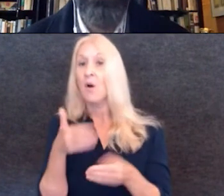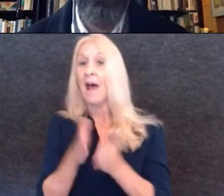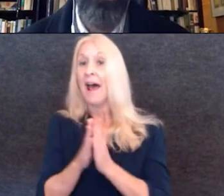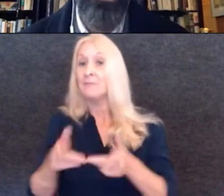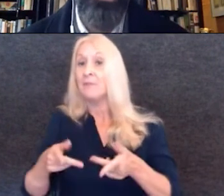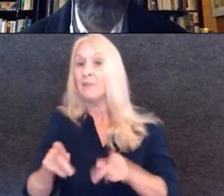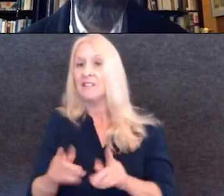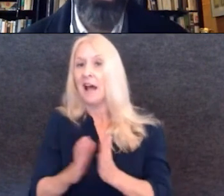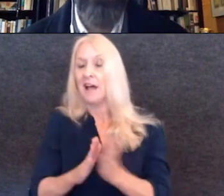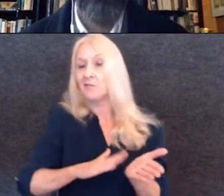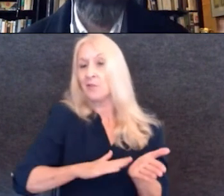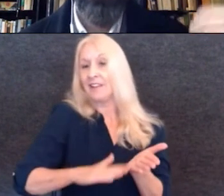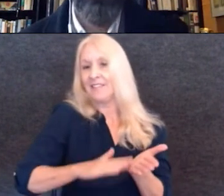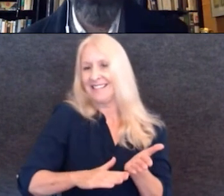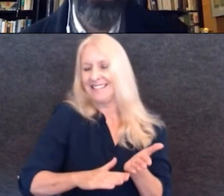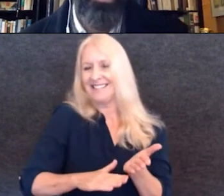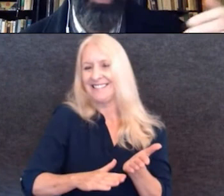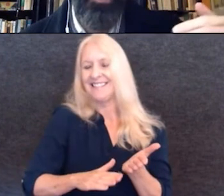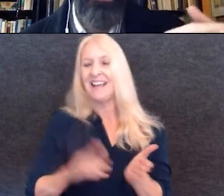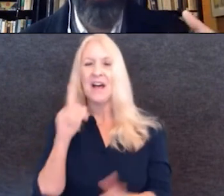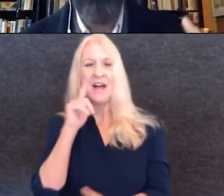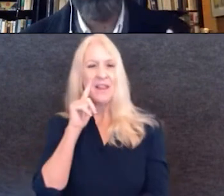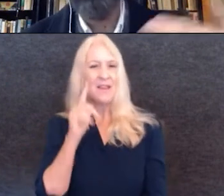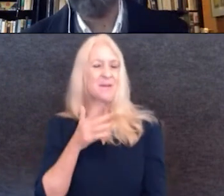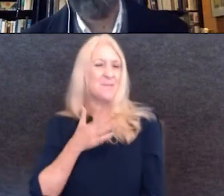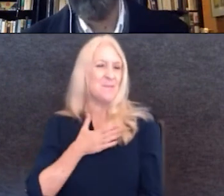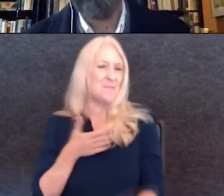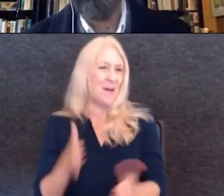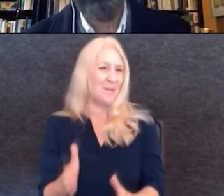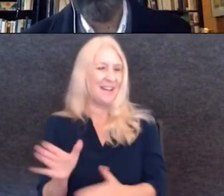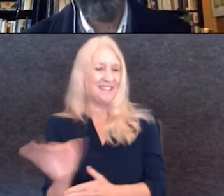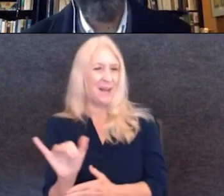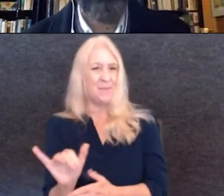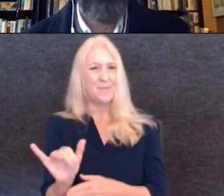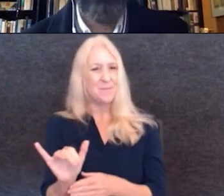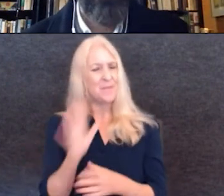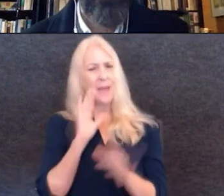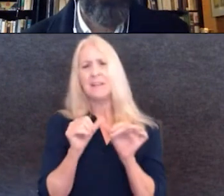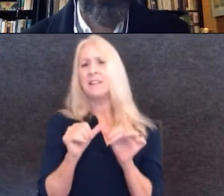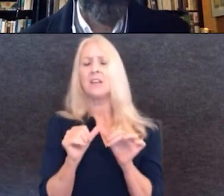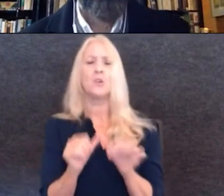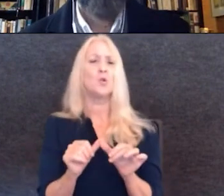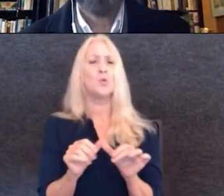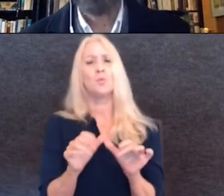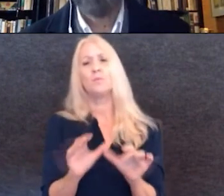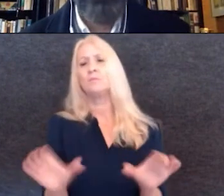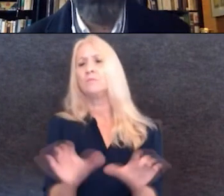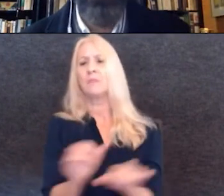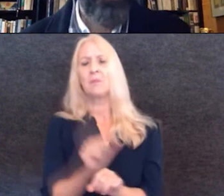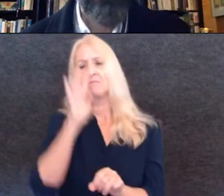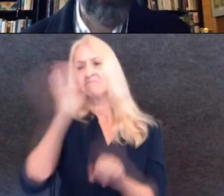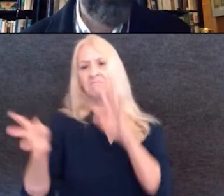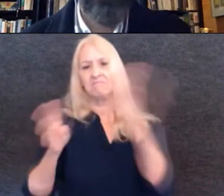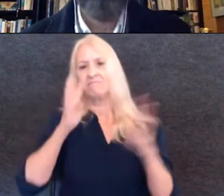I think in a way that's kind of what I do, is I'm just going to continue to do what I do. And if other people want to have a